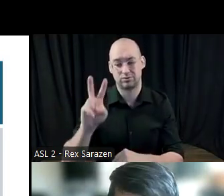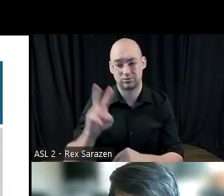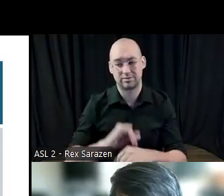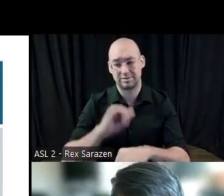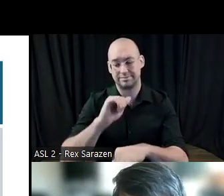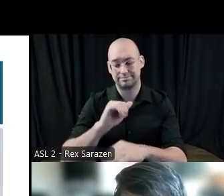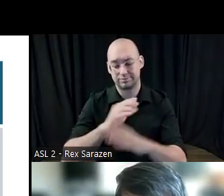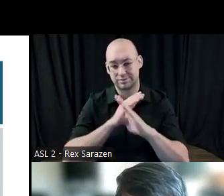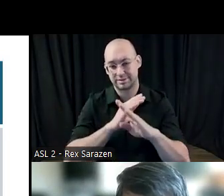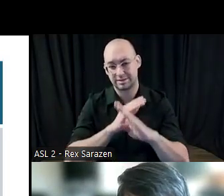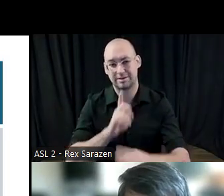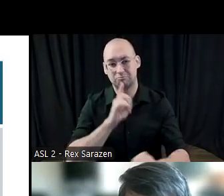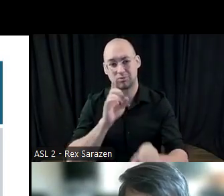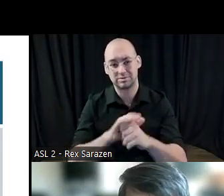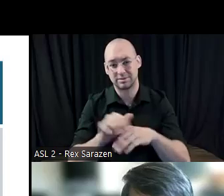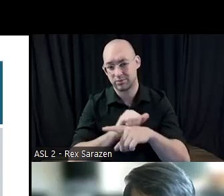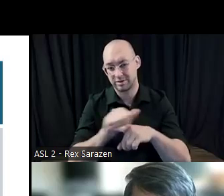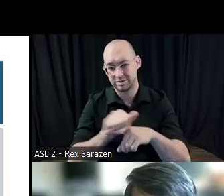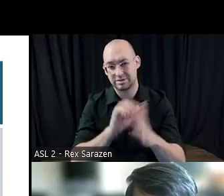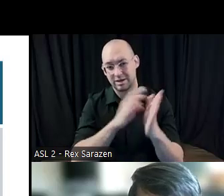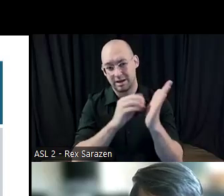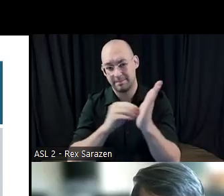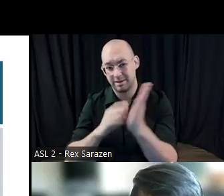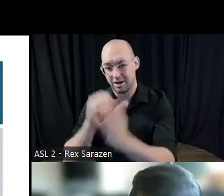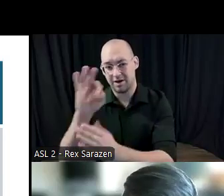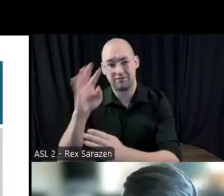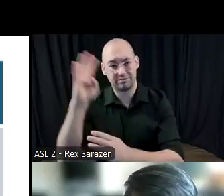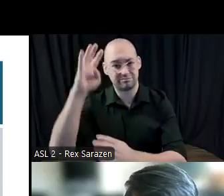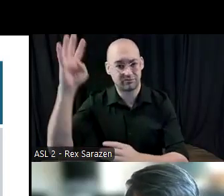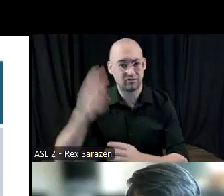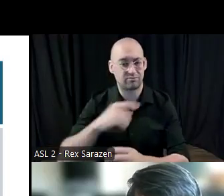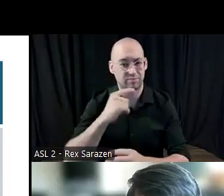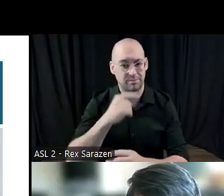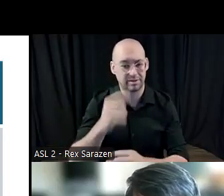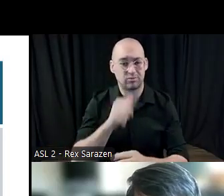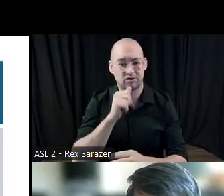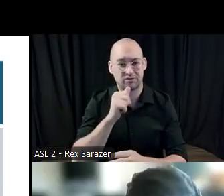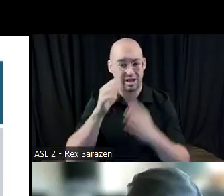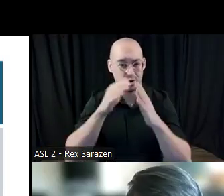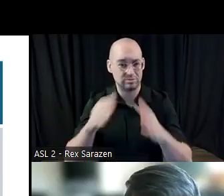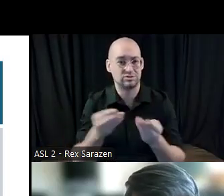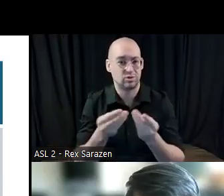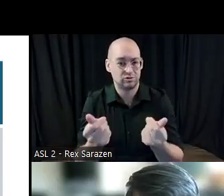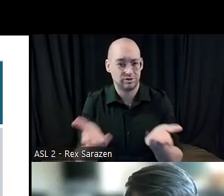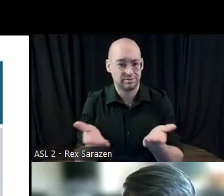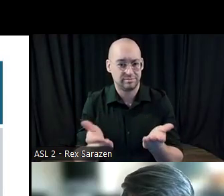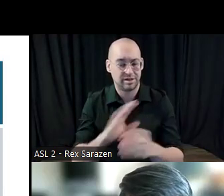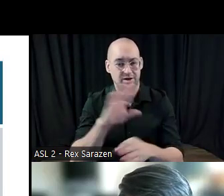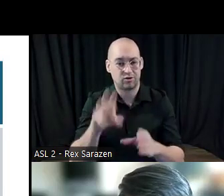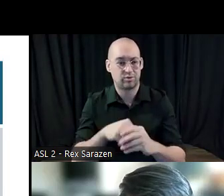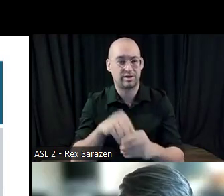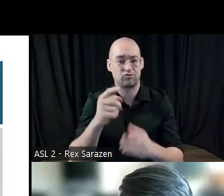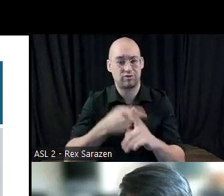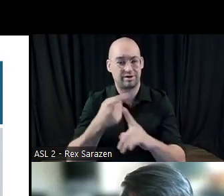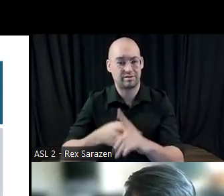promising practices and encourage replication of innovative public and private housing solutions, including rental subsidies and shared